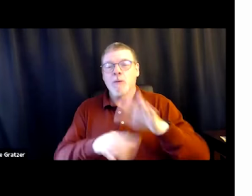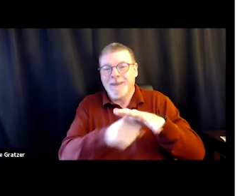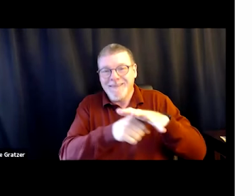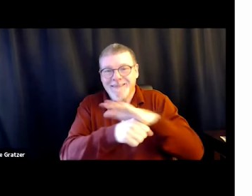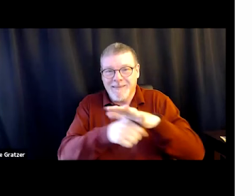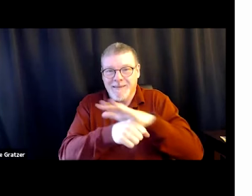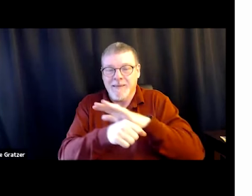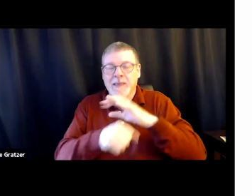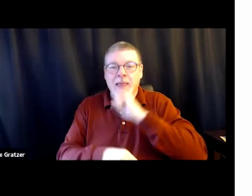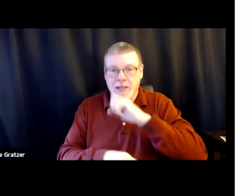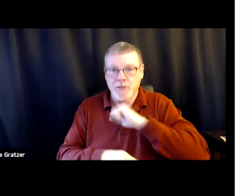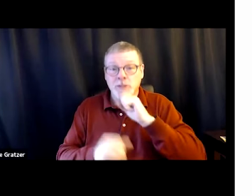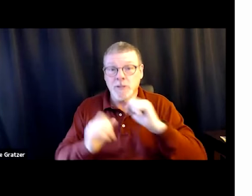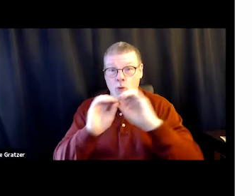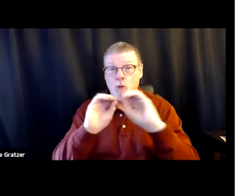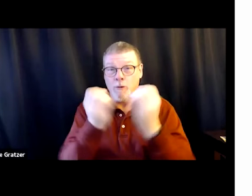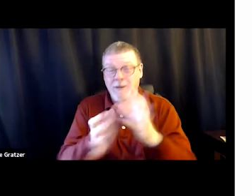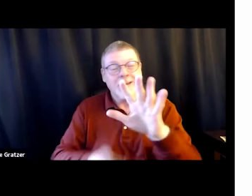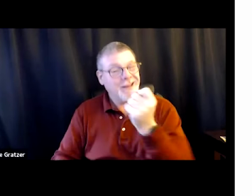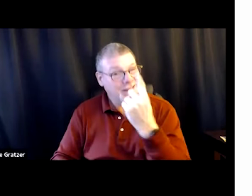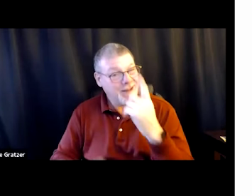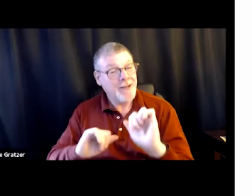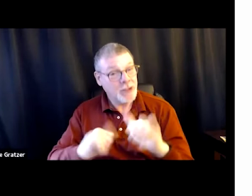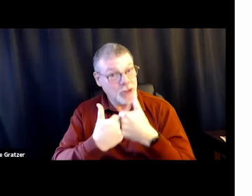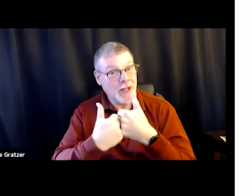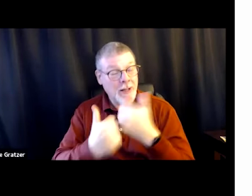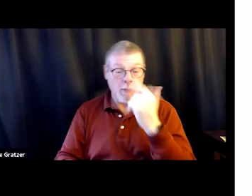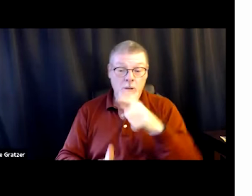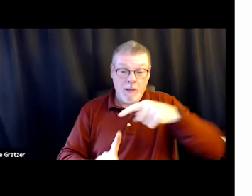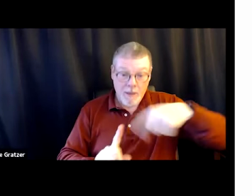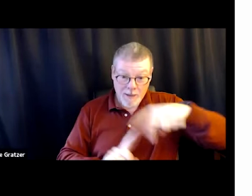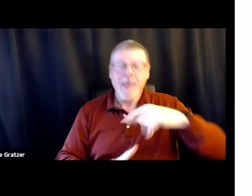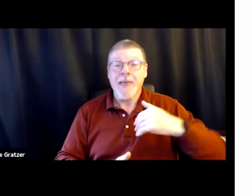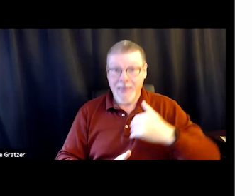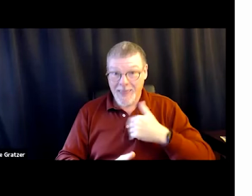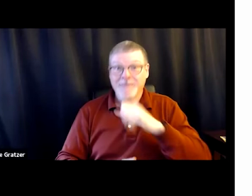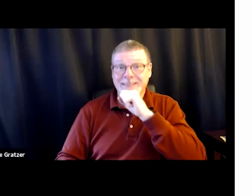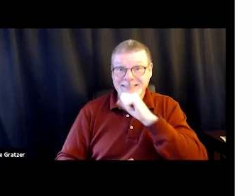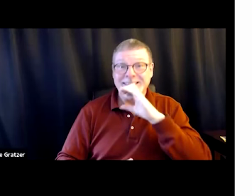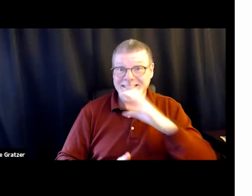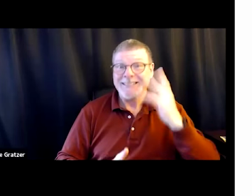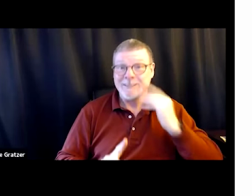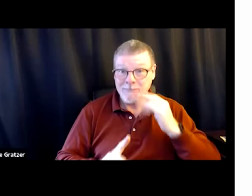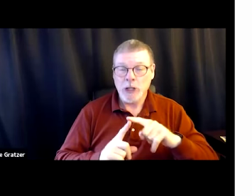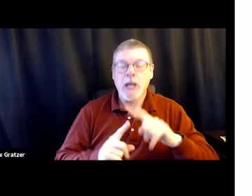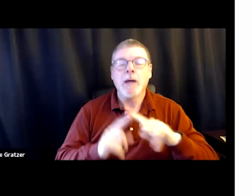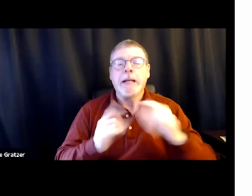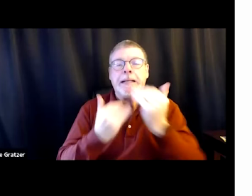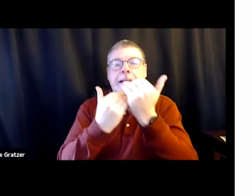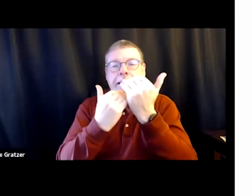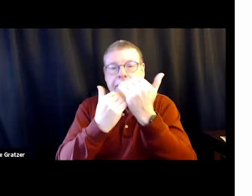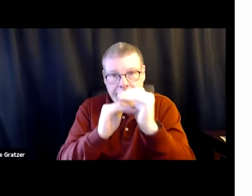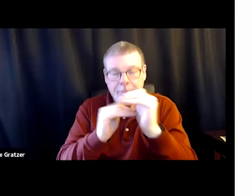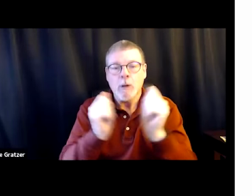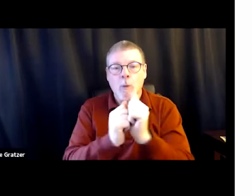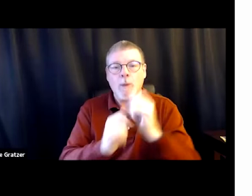aging. And so there is a challenge, though, because those folks are going to have the gerontological expertise, but be limited in the correctional insights or the